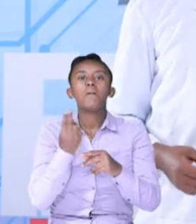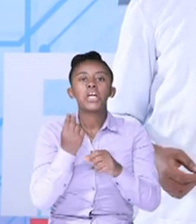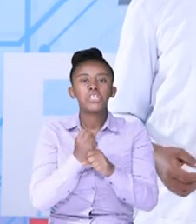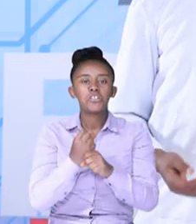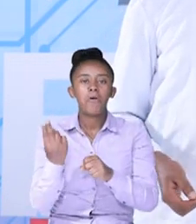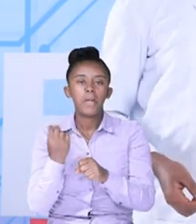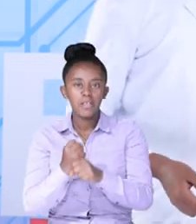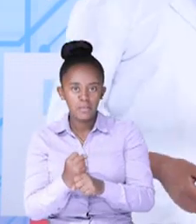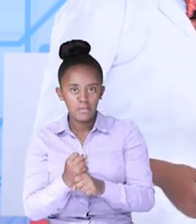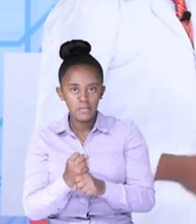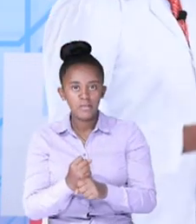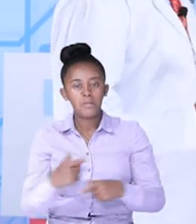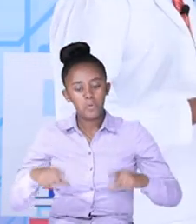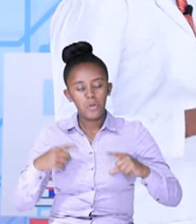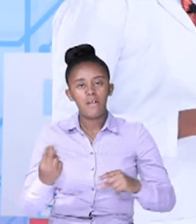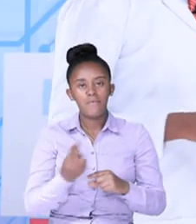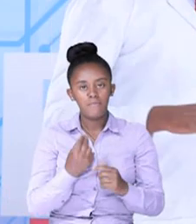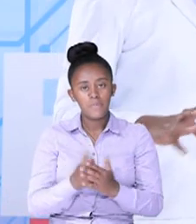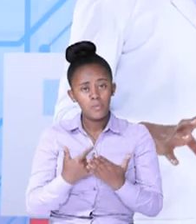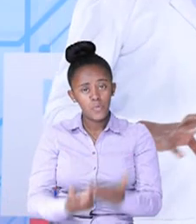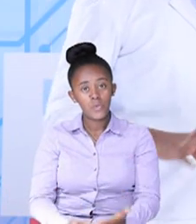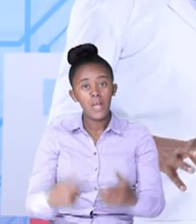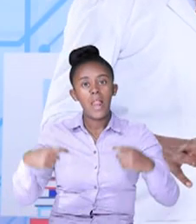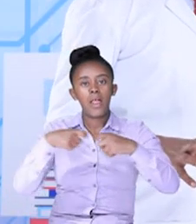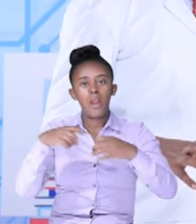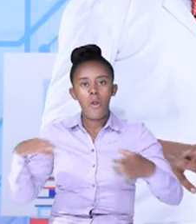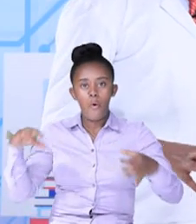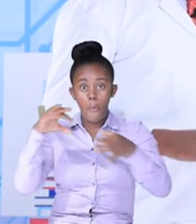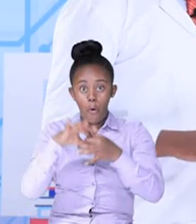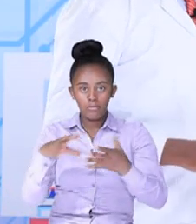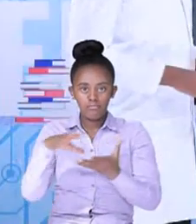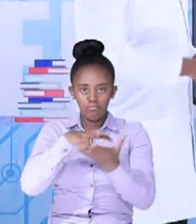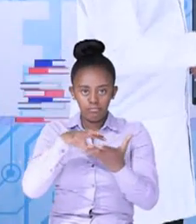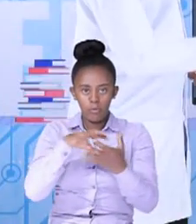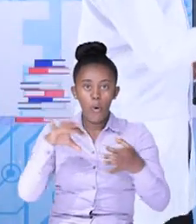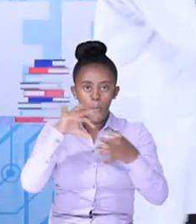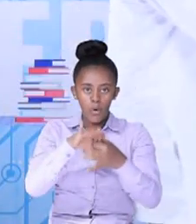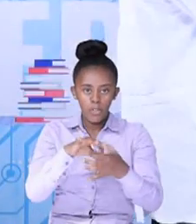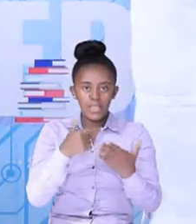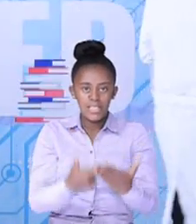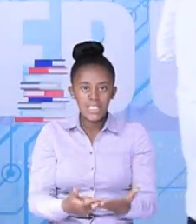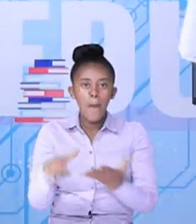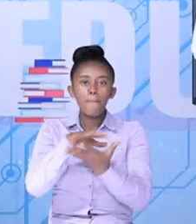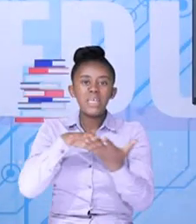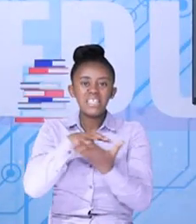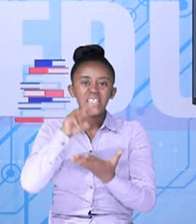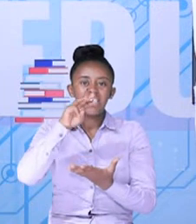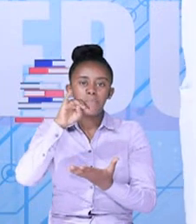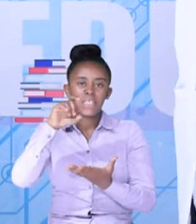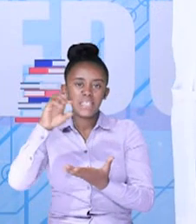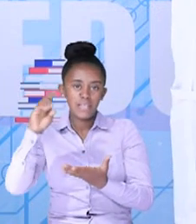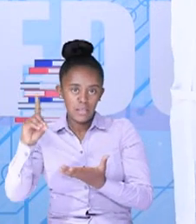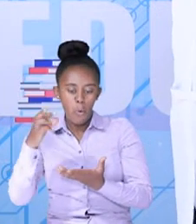our day-to-day life. And the most common electrical components use this mixed field